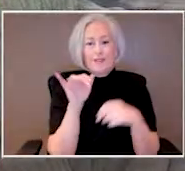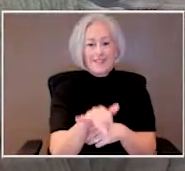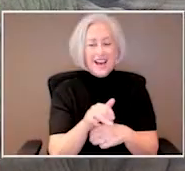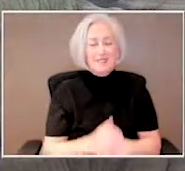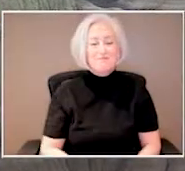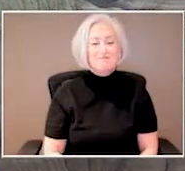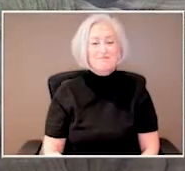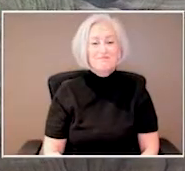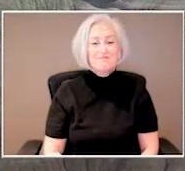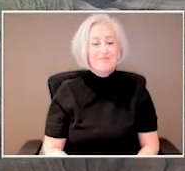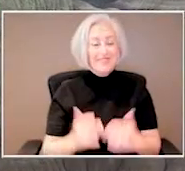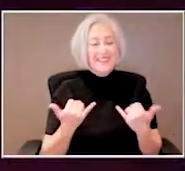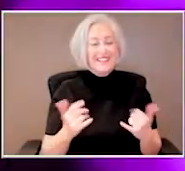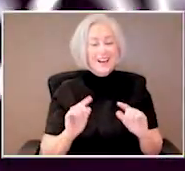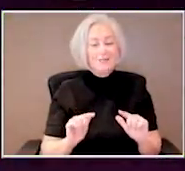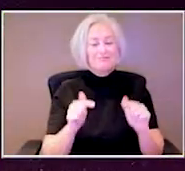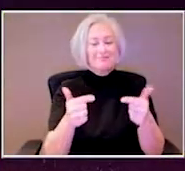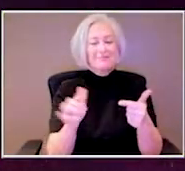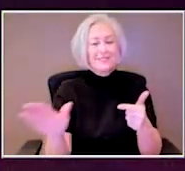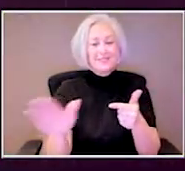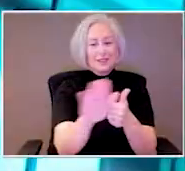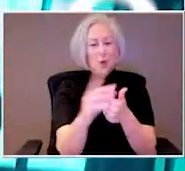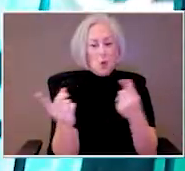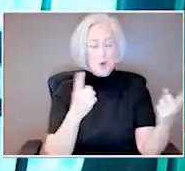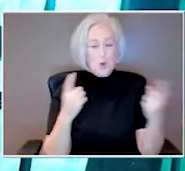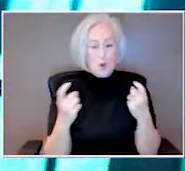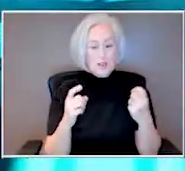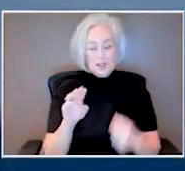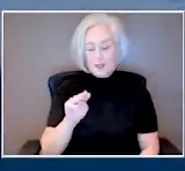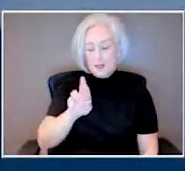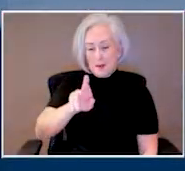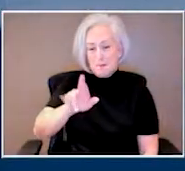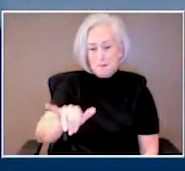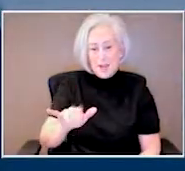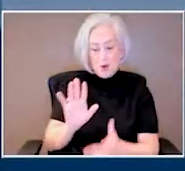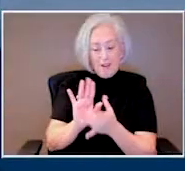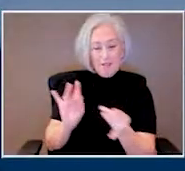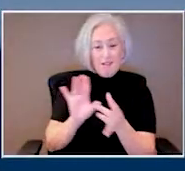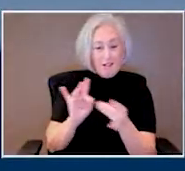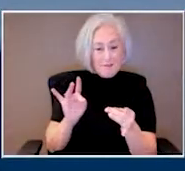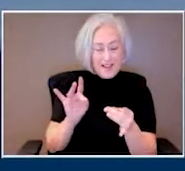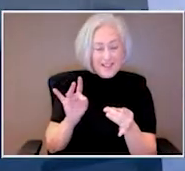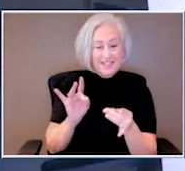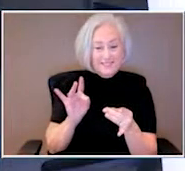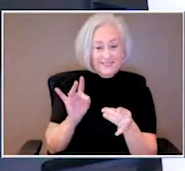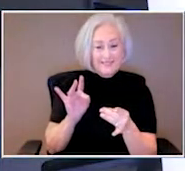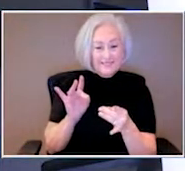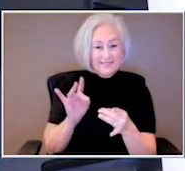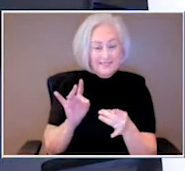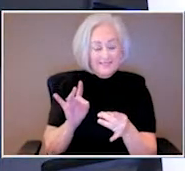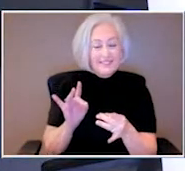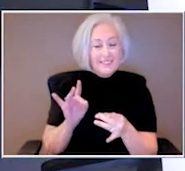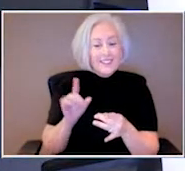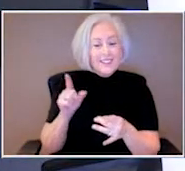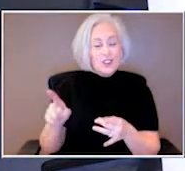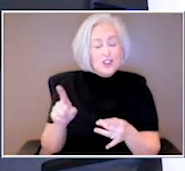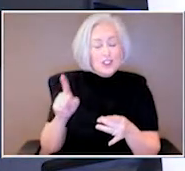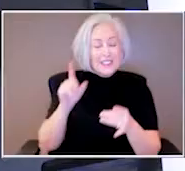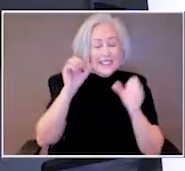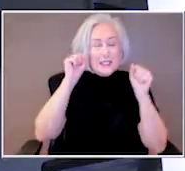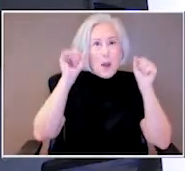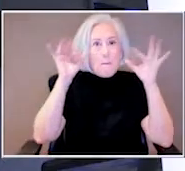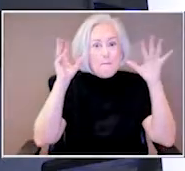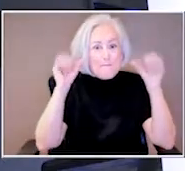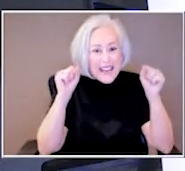nice comments from our viewers this morning. Mary has a comment. She says, she is amazing. I assume she's talking